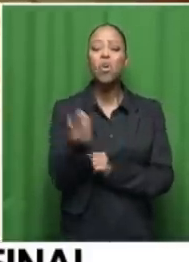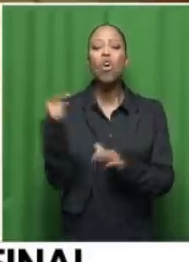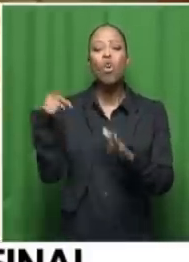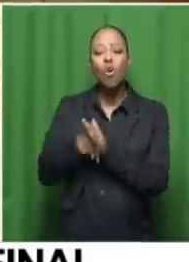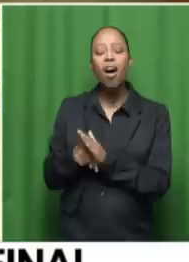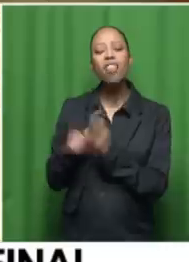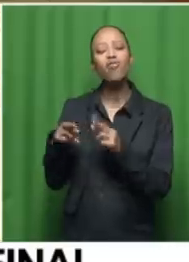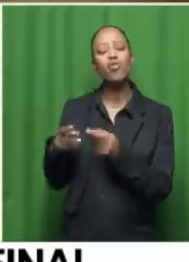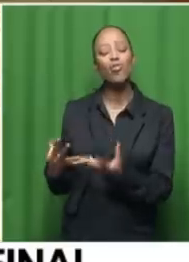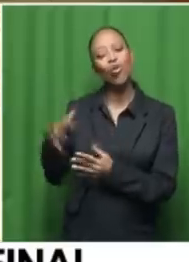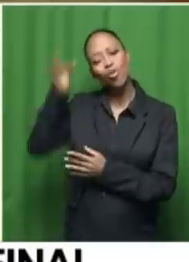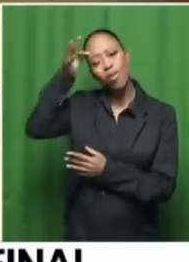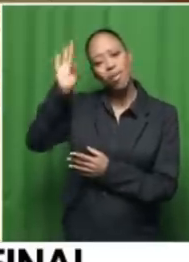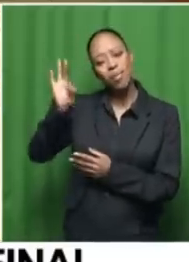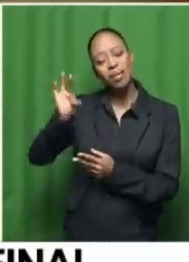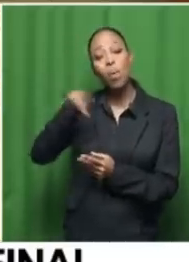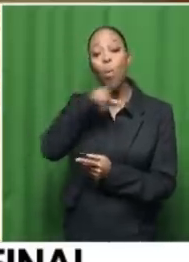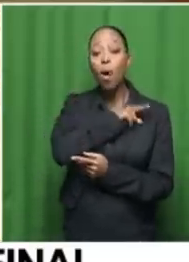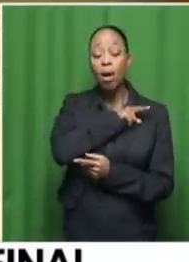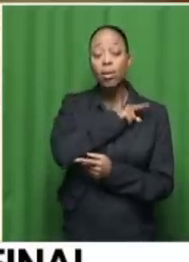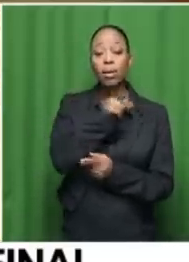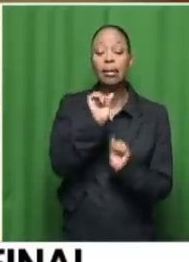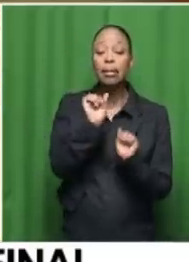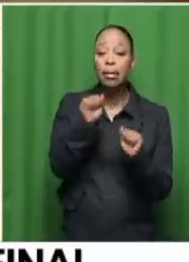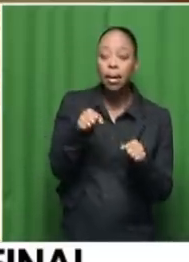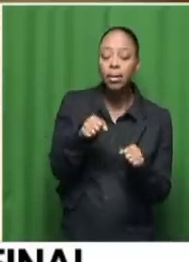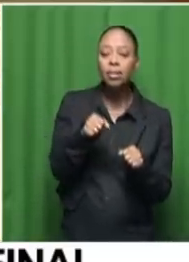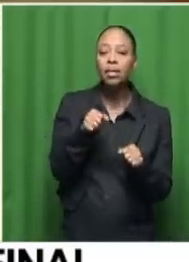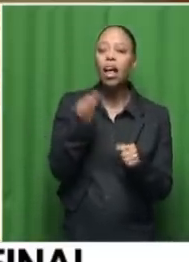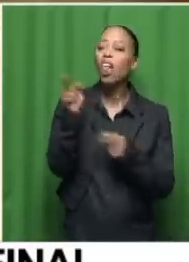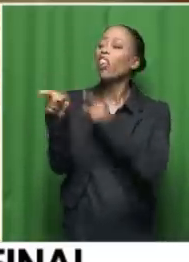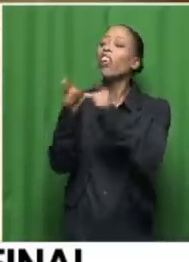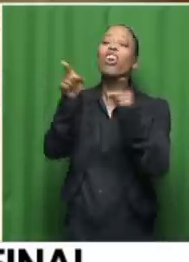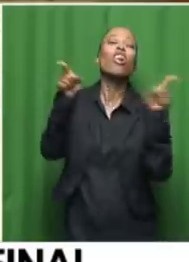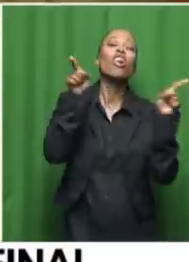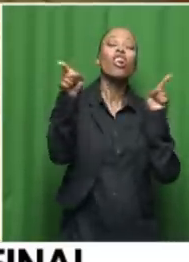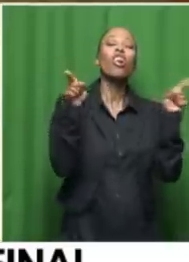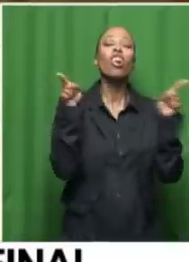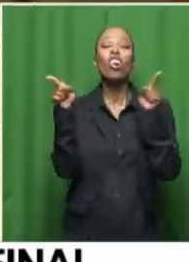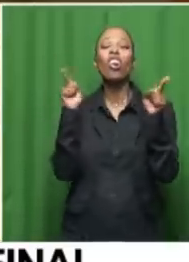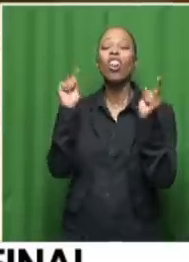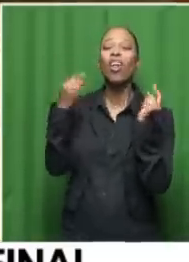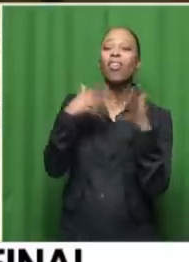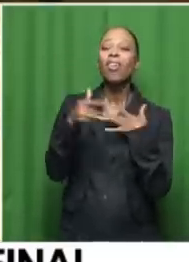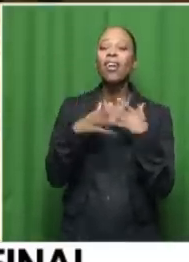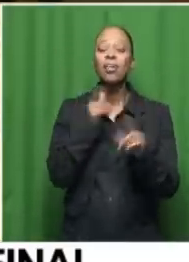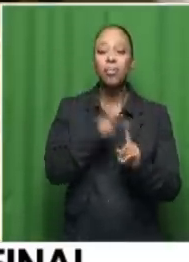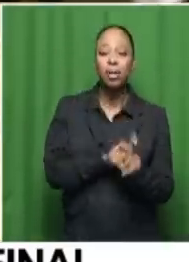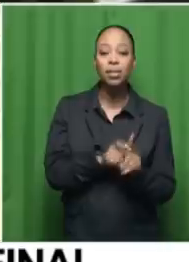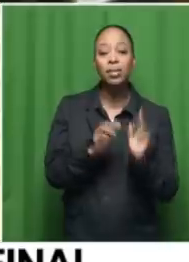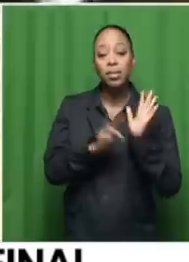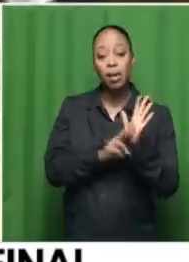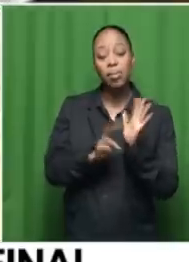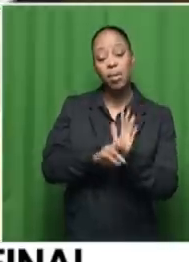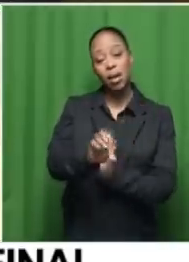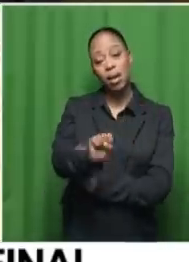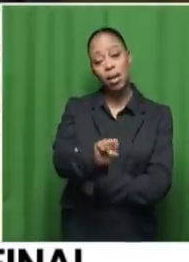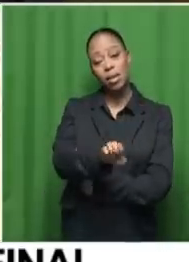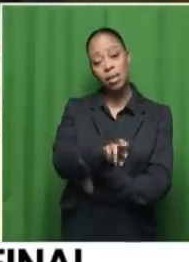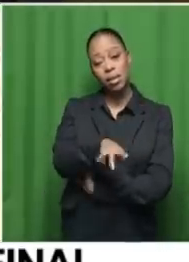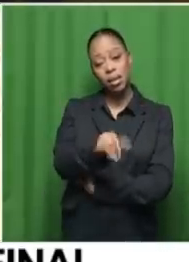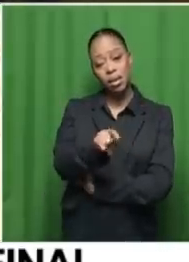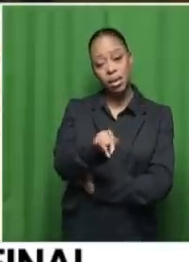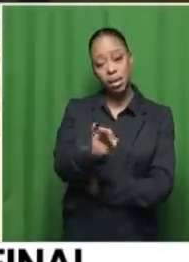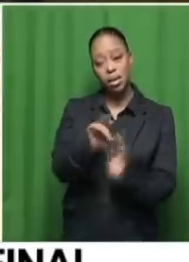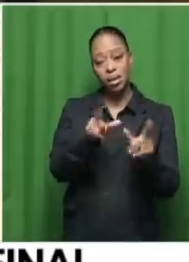of state resources because you can point to anyone previously. Take the Seriti Commission, for